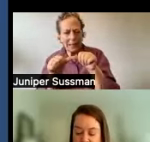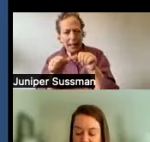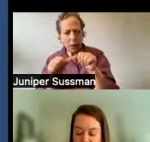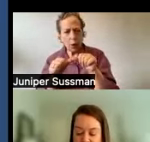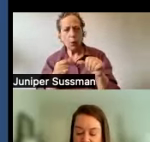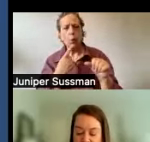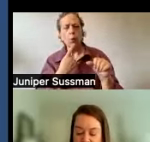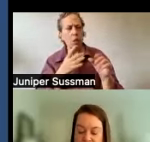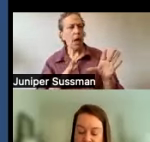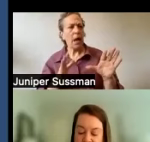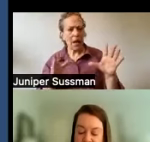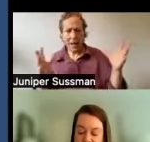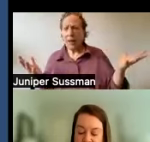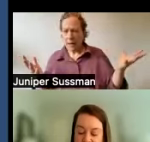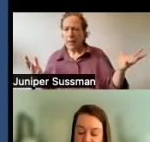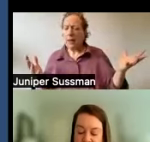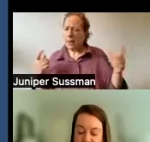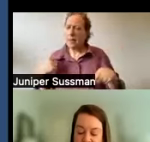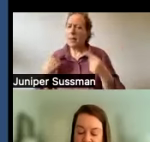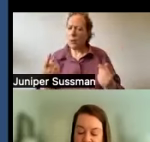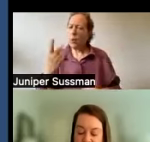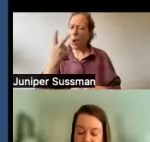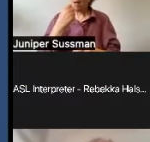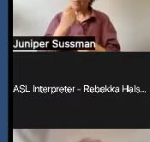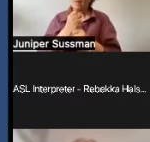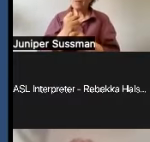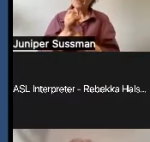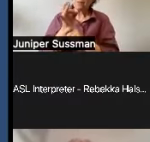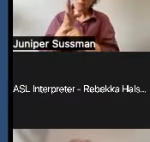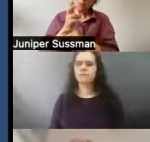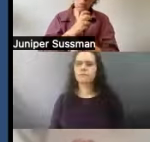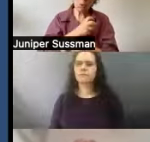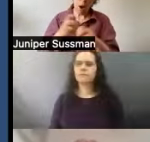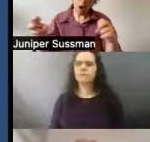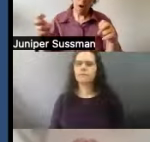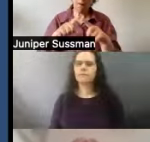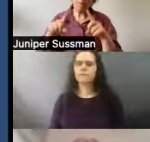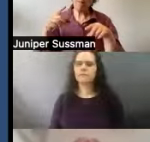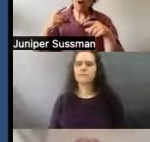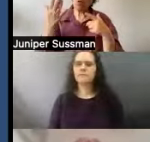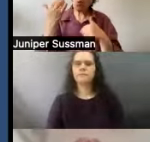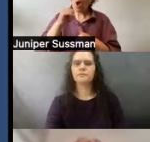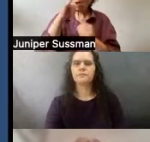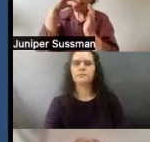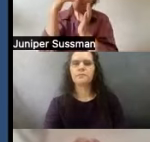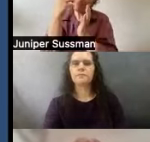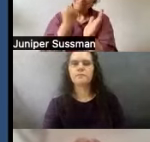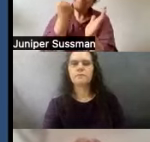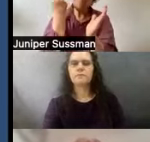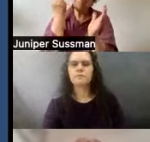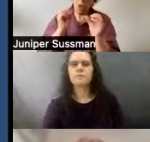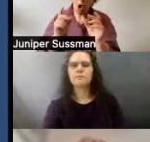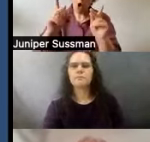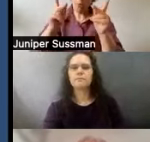been a really, really hard couple of years. So let's try to learn the pieces that we've learned to expand rights and kind of push